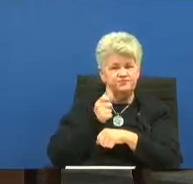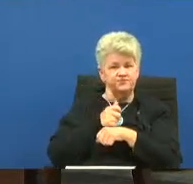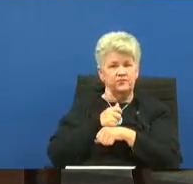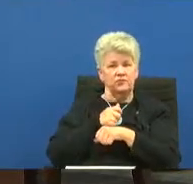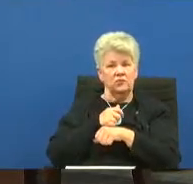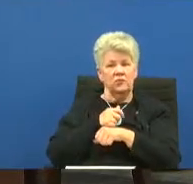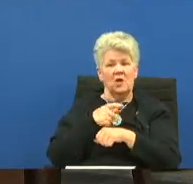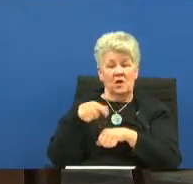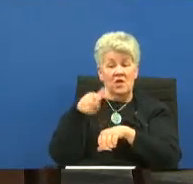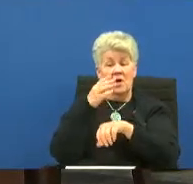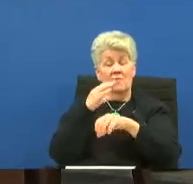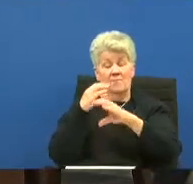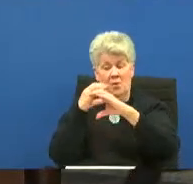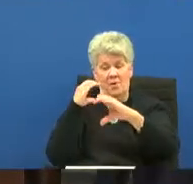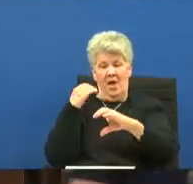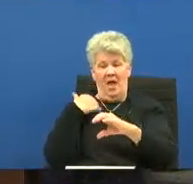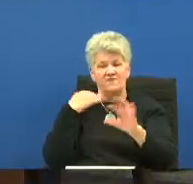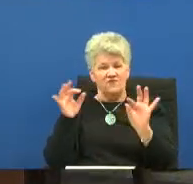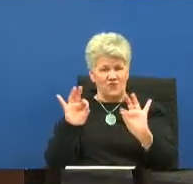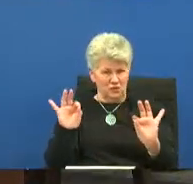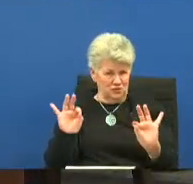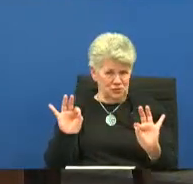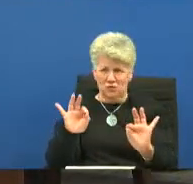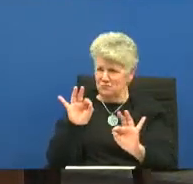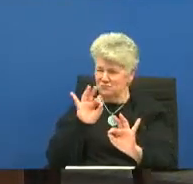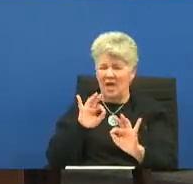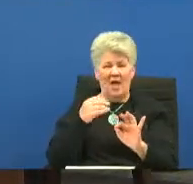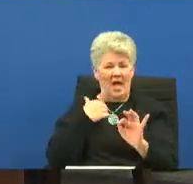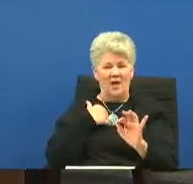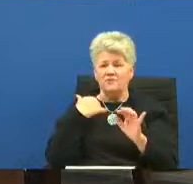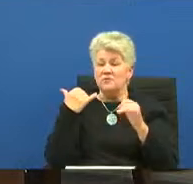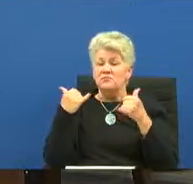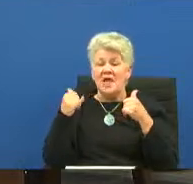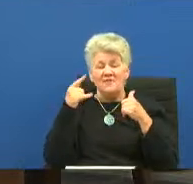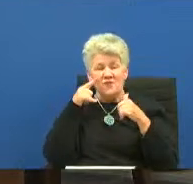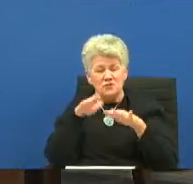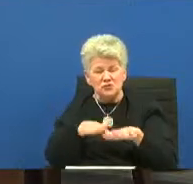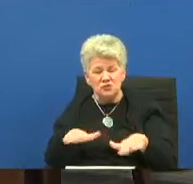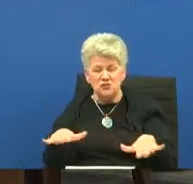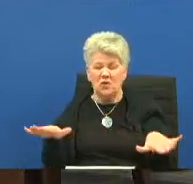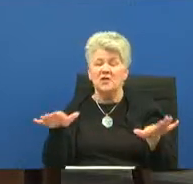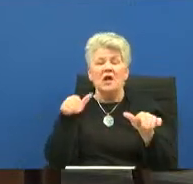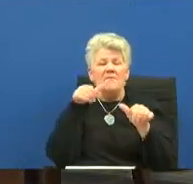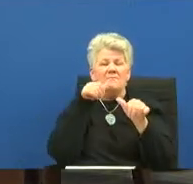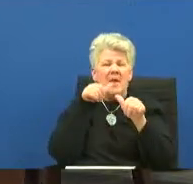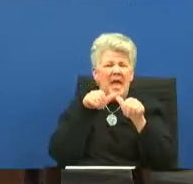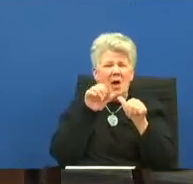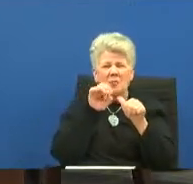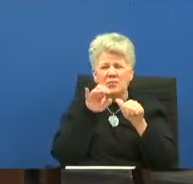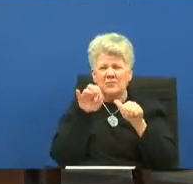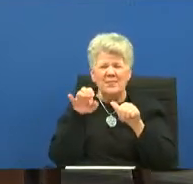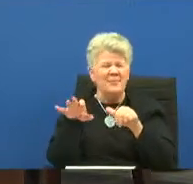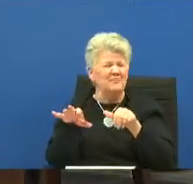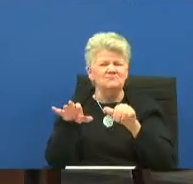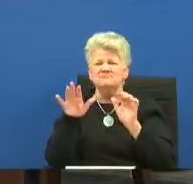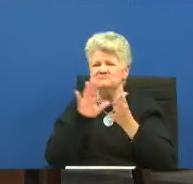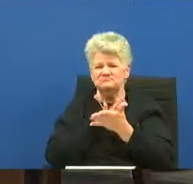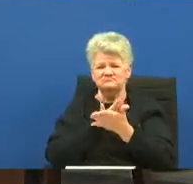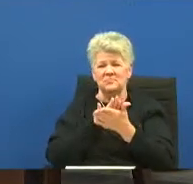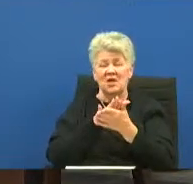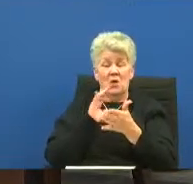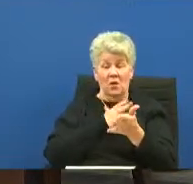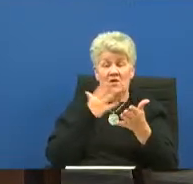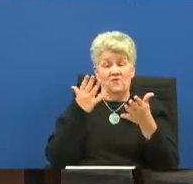will have a park for children. It will have dumpsters. It will have a mailbox kiosk. We've already done this same type of thing in